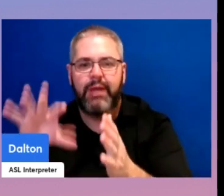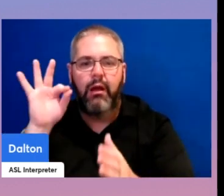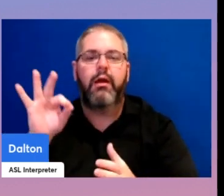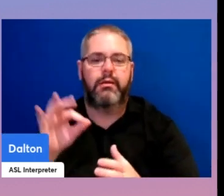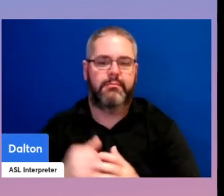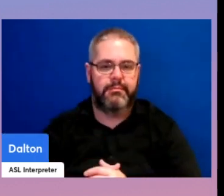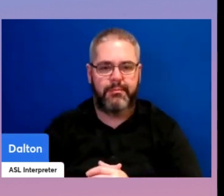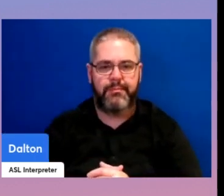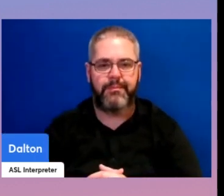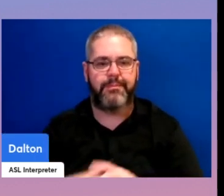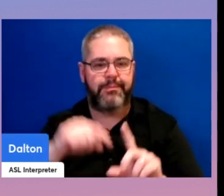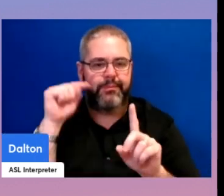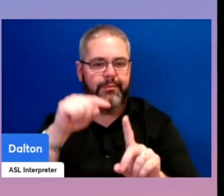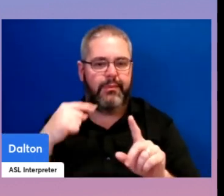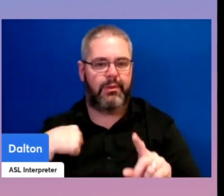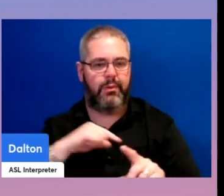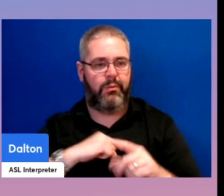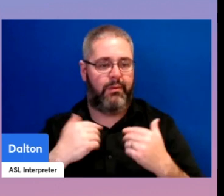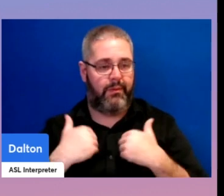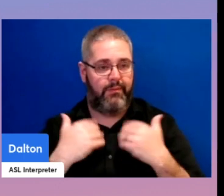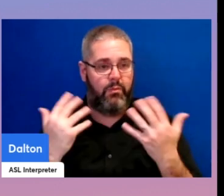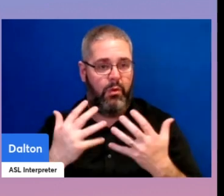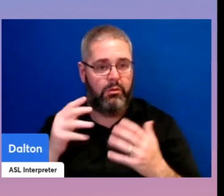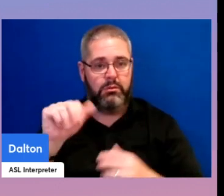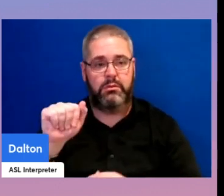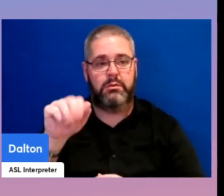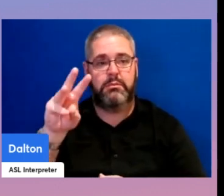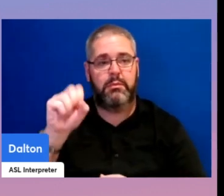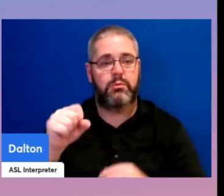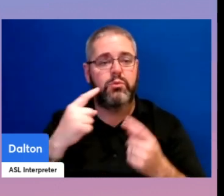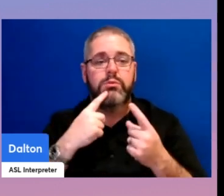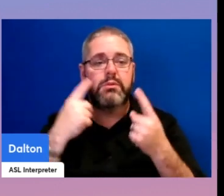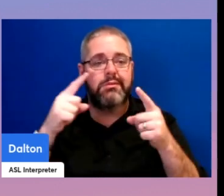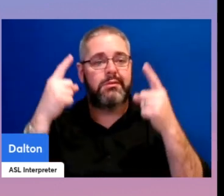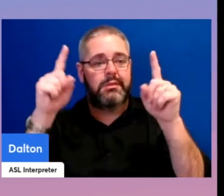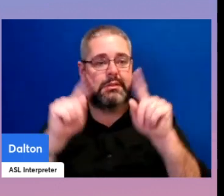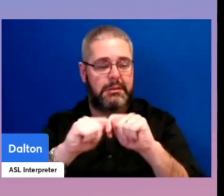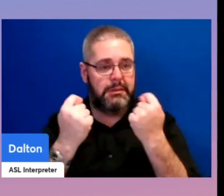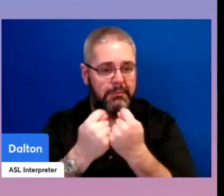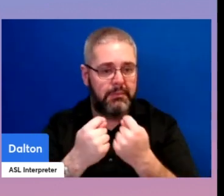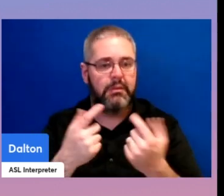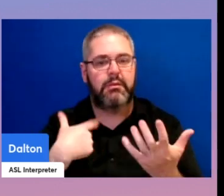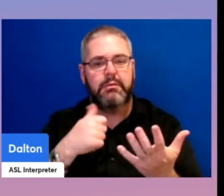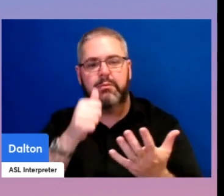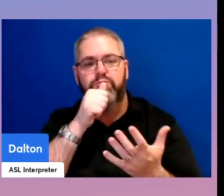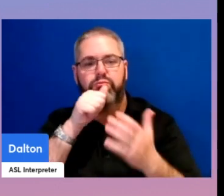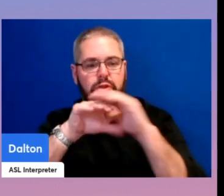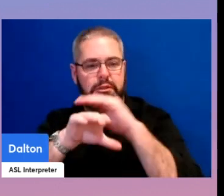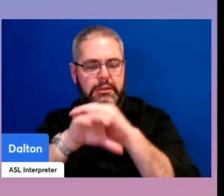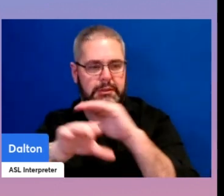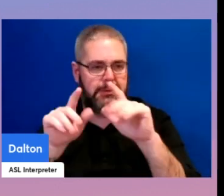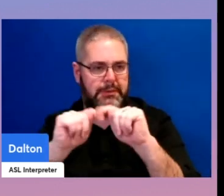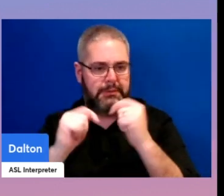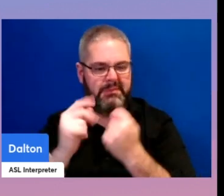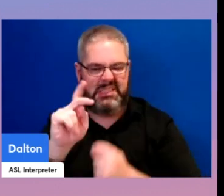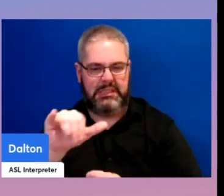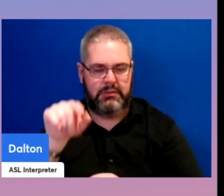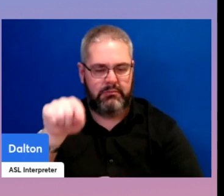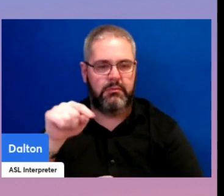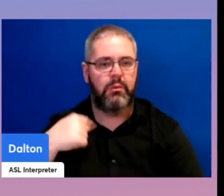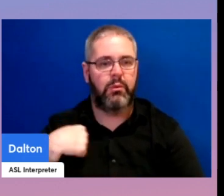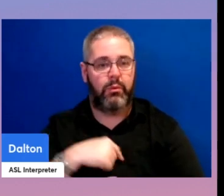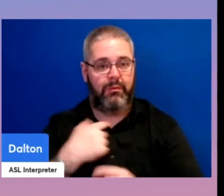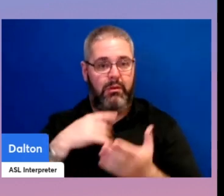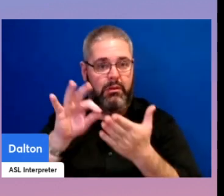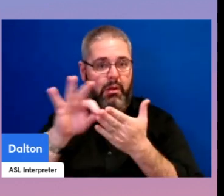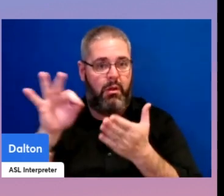we are passing the secret access, AWS access key and secret access key. So this is the account which